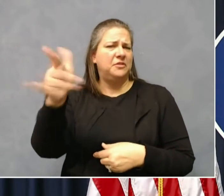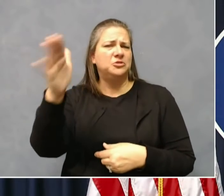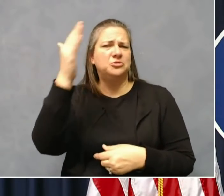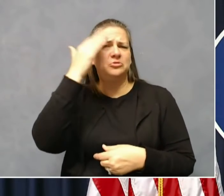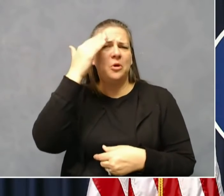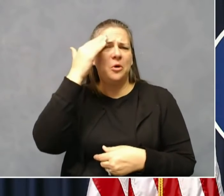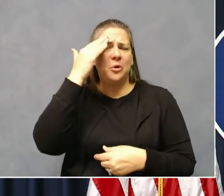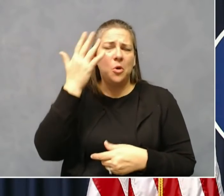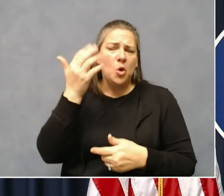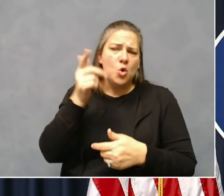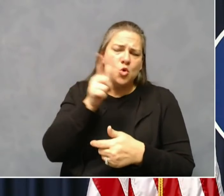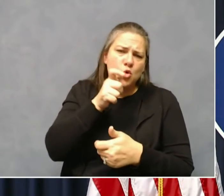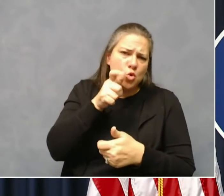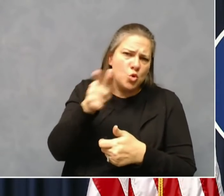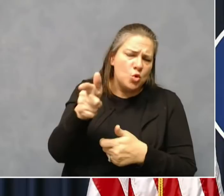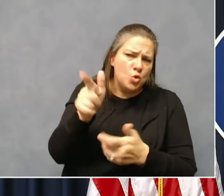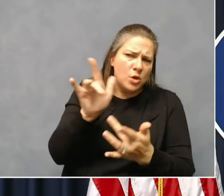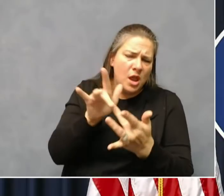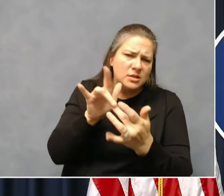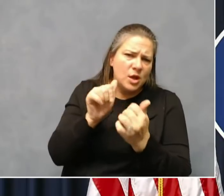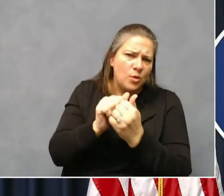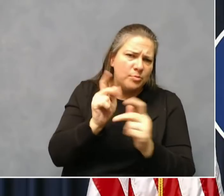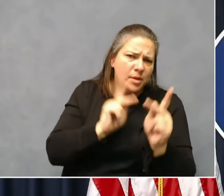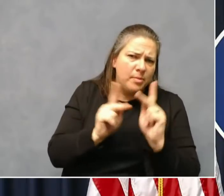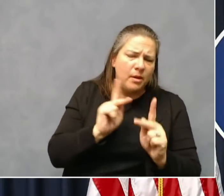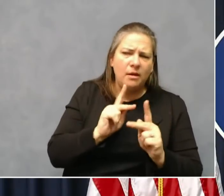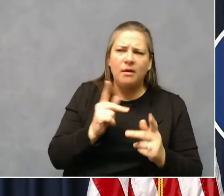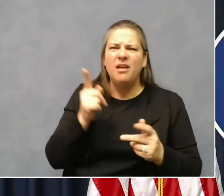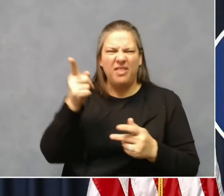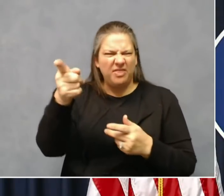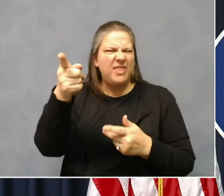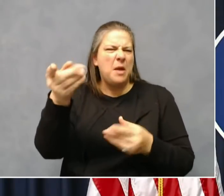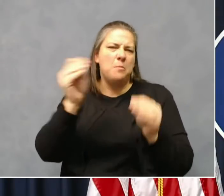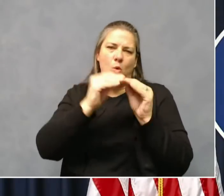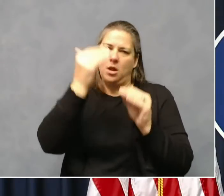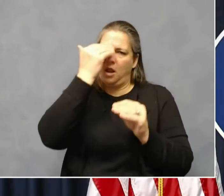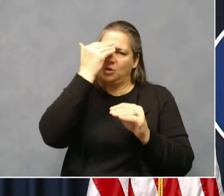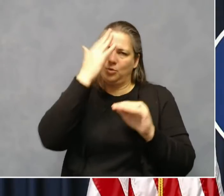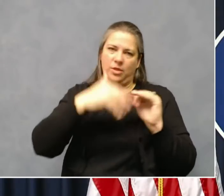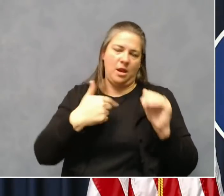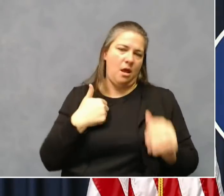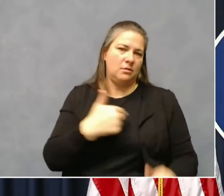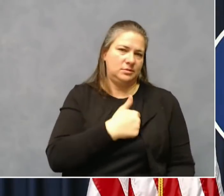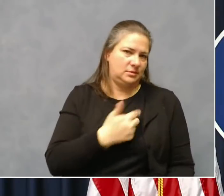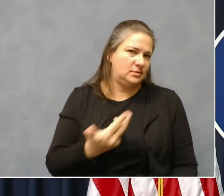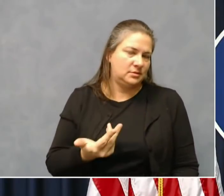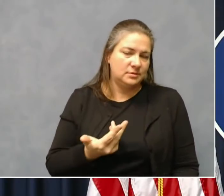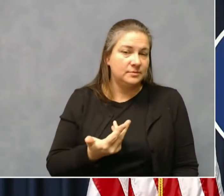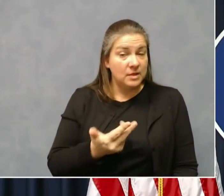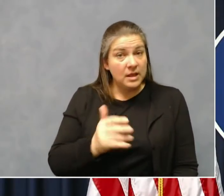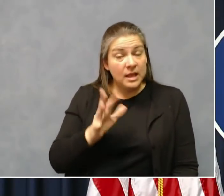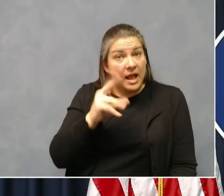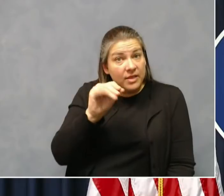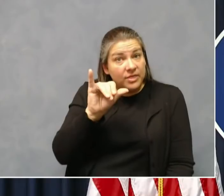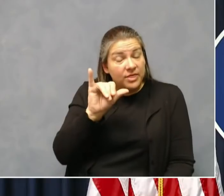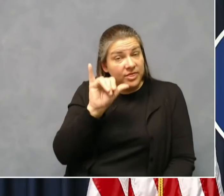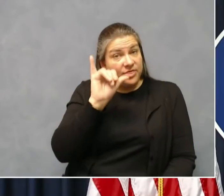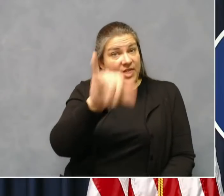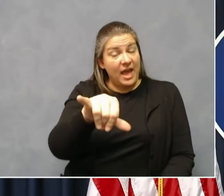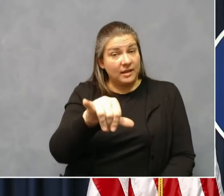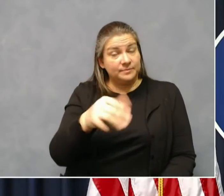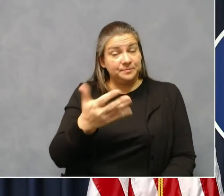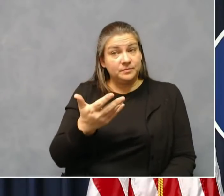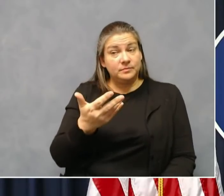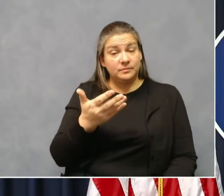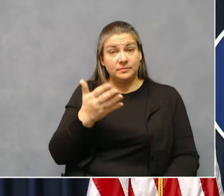with their COVID patients, certainly a lot more than we are. And that's one of the things we're going to be able to look back on after this first